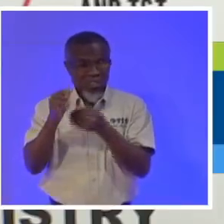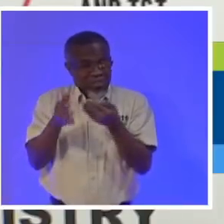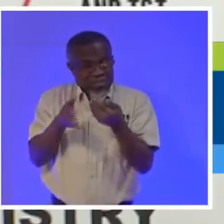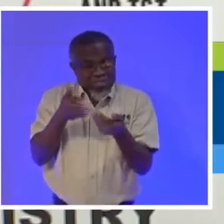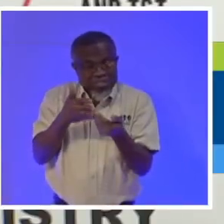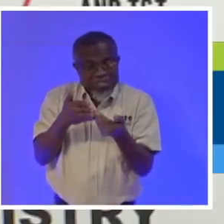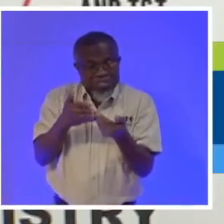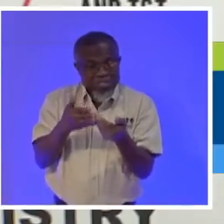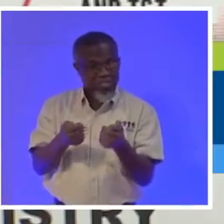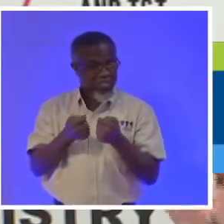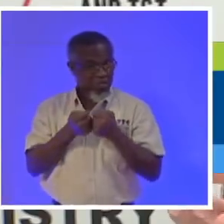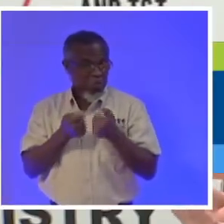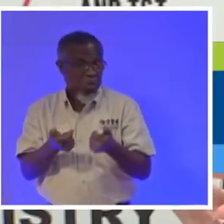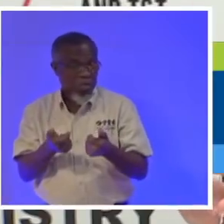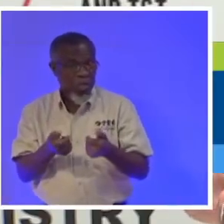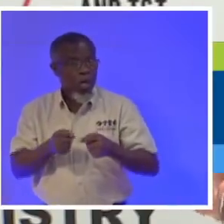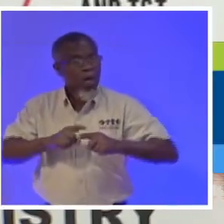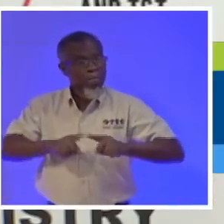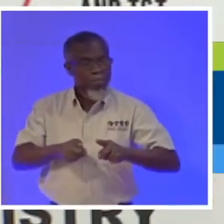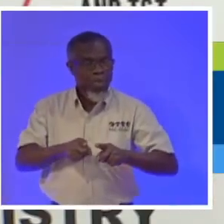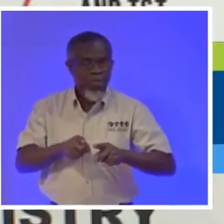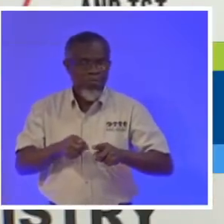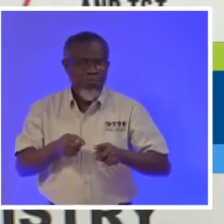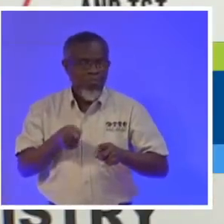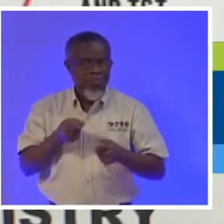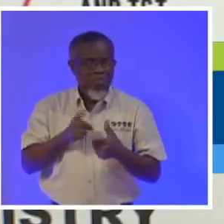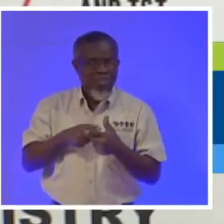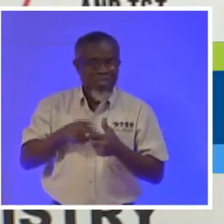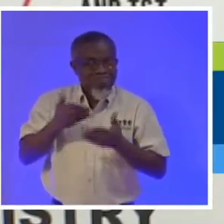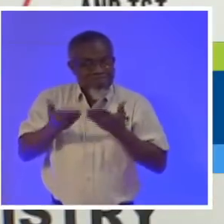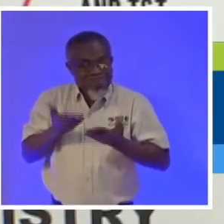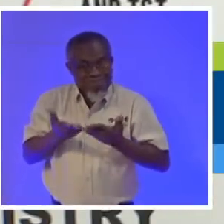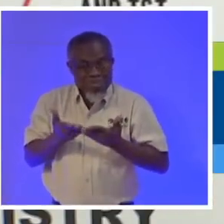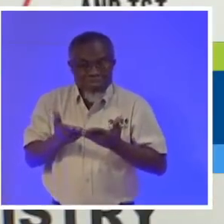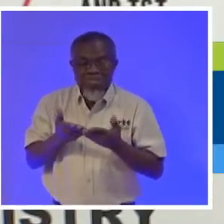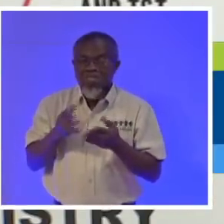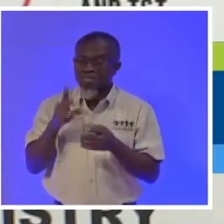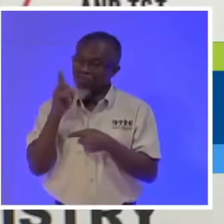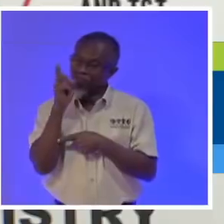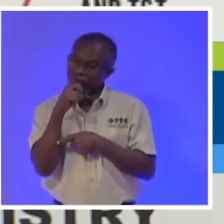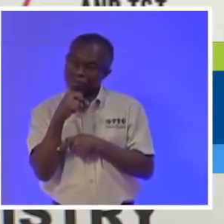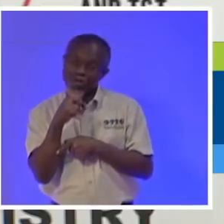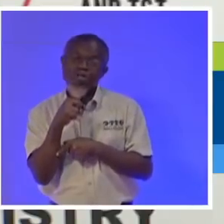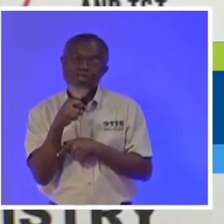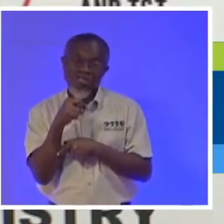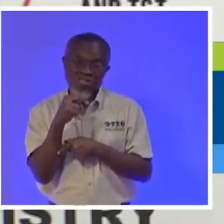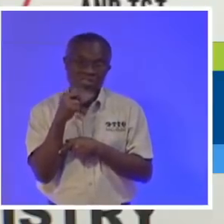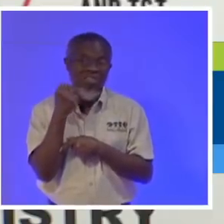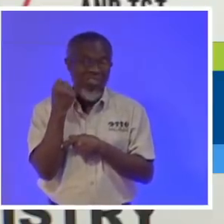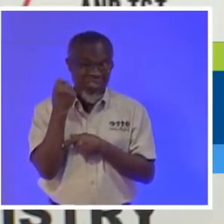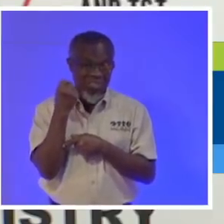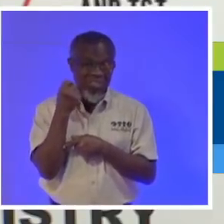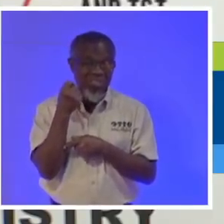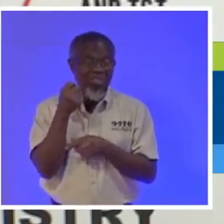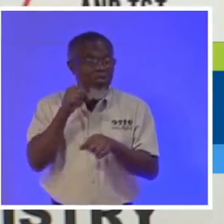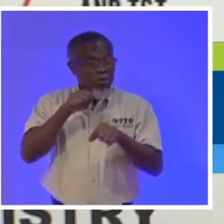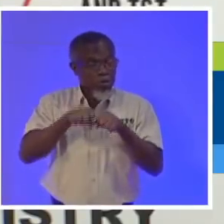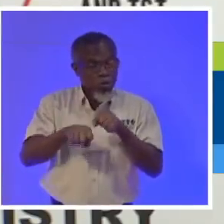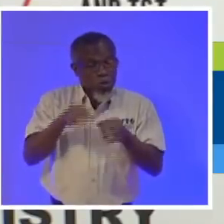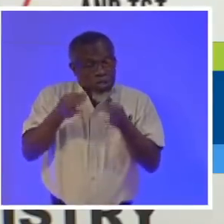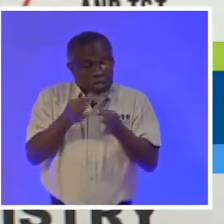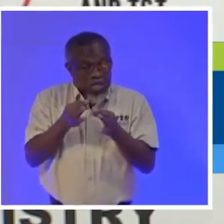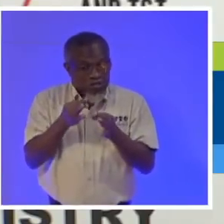for that, you sacrifice in accuracy. And what we ask people to do, especially if you get a negative, because they are prone to